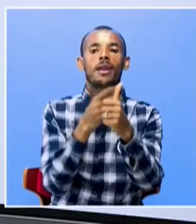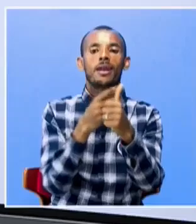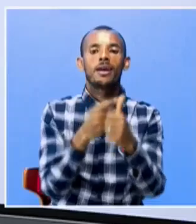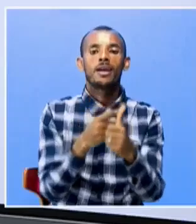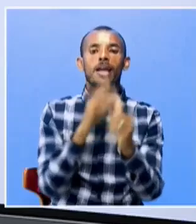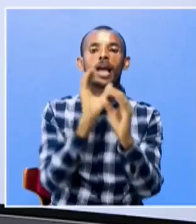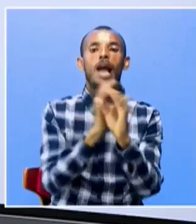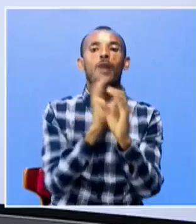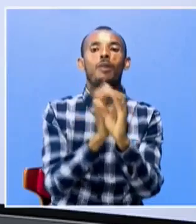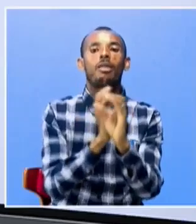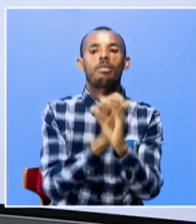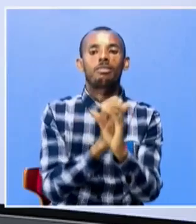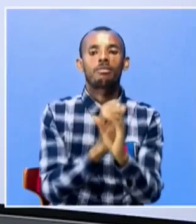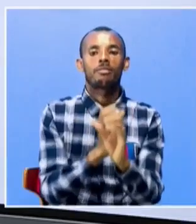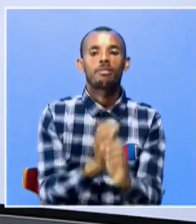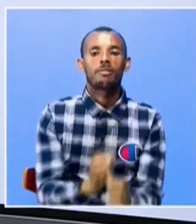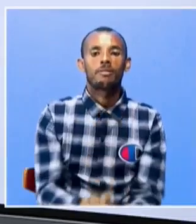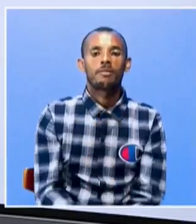Calculate